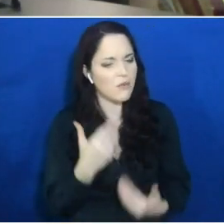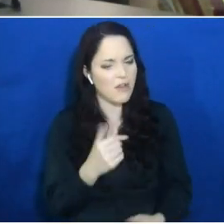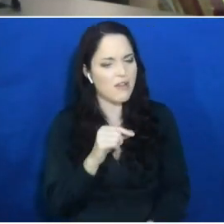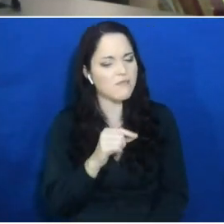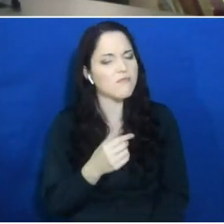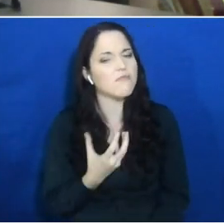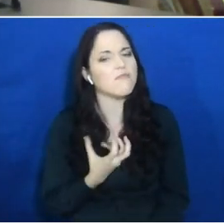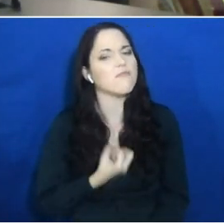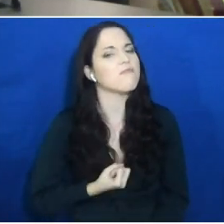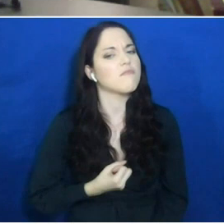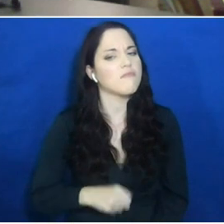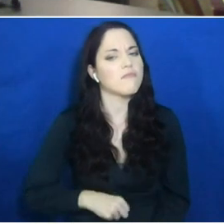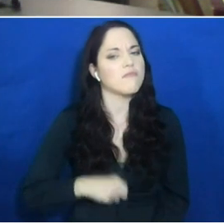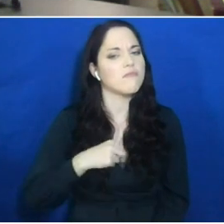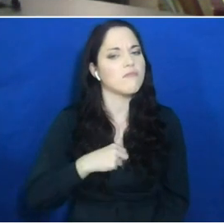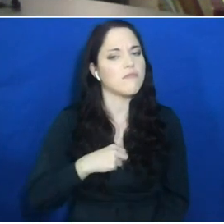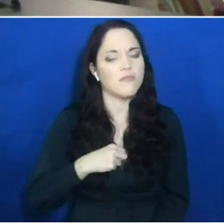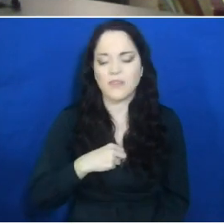it free.